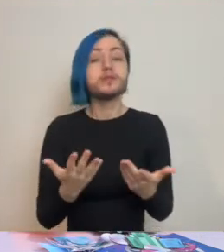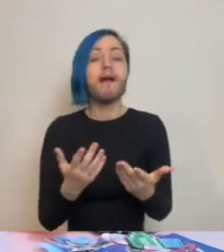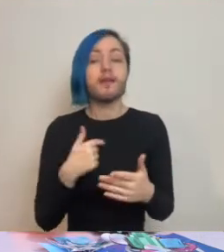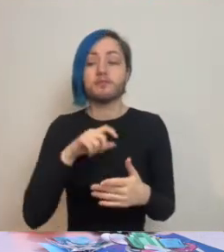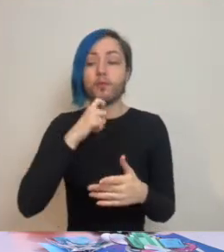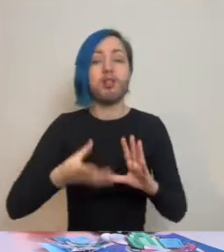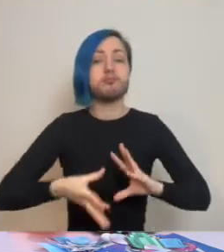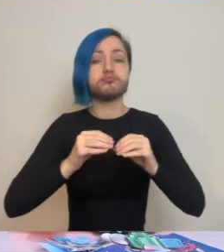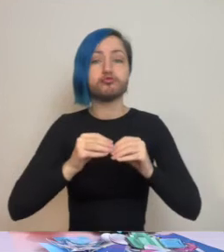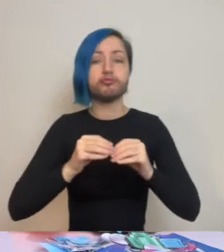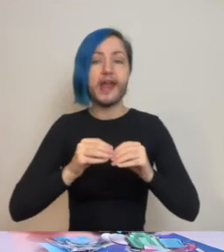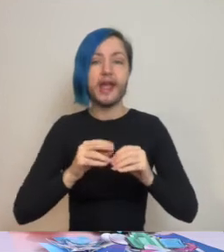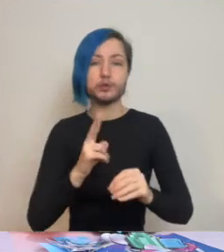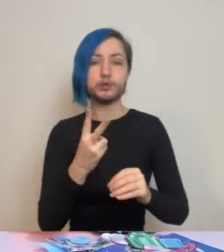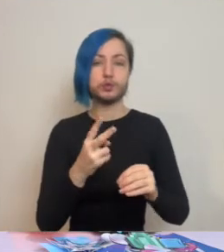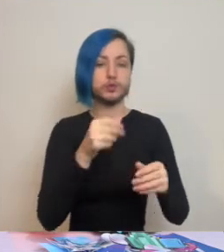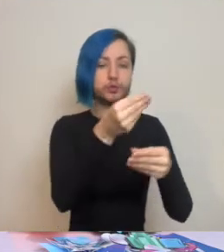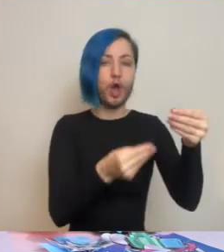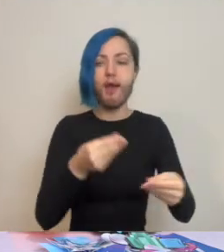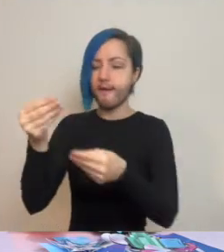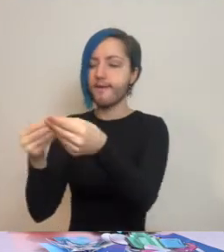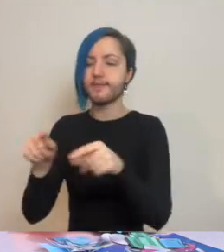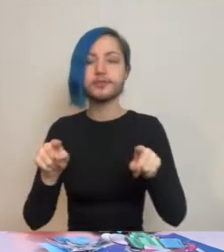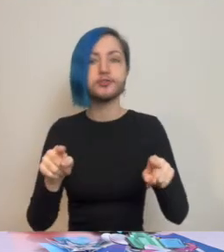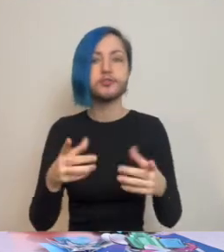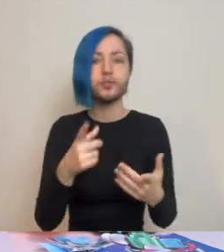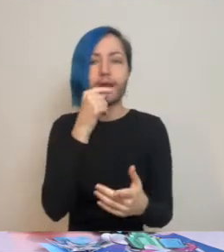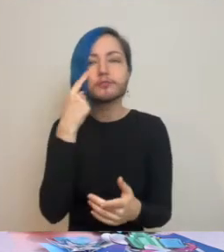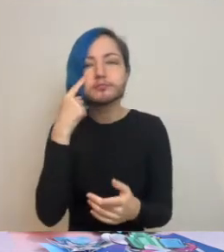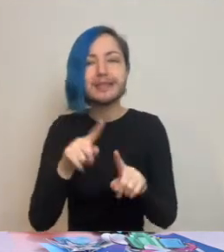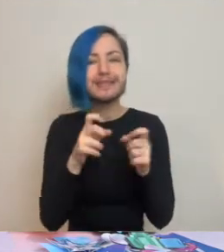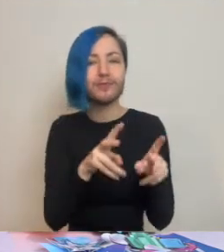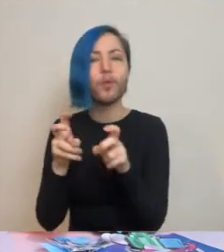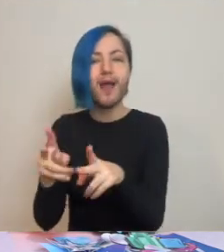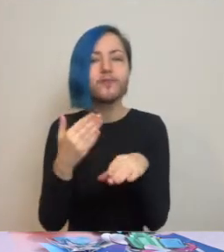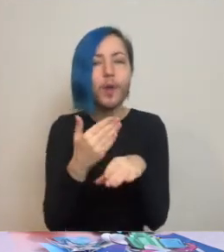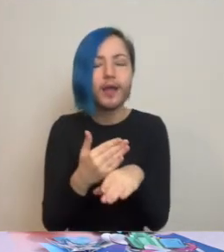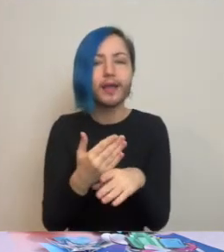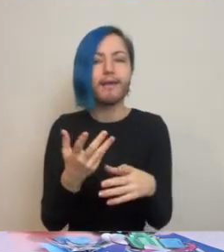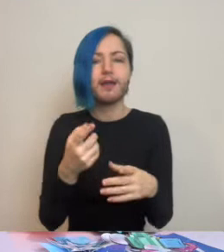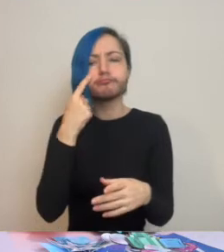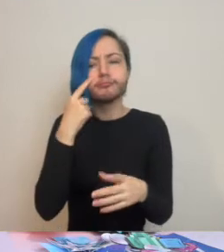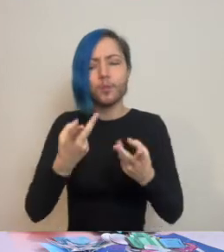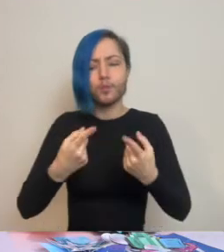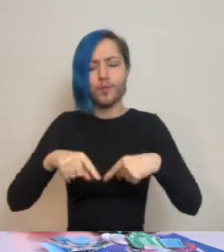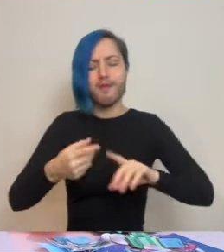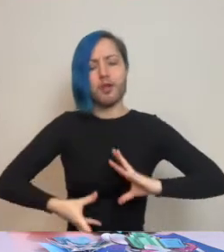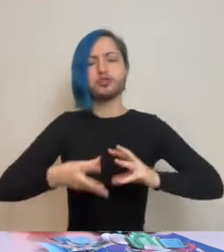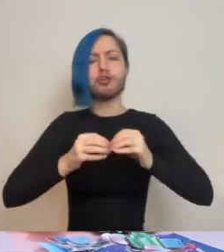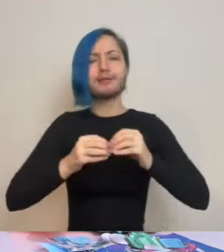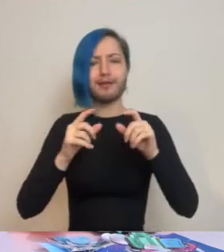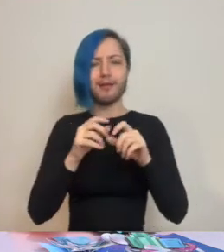collages so we can look at the different ways of working and start to understand how, when we're constructing a pictorial space, we can change